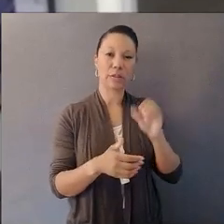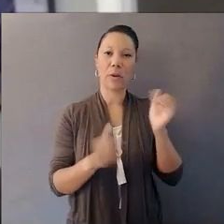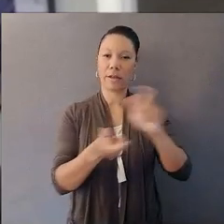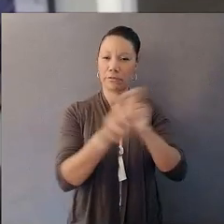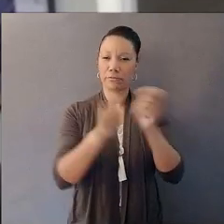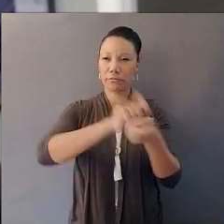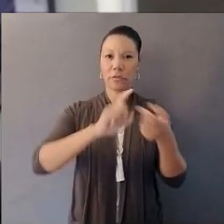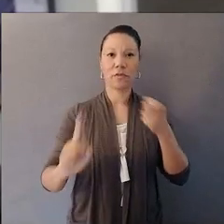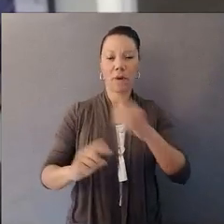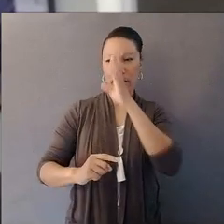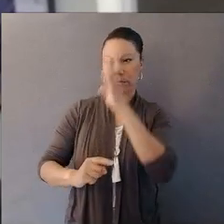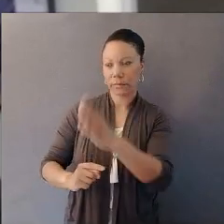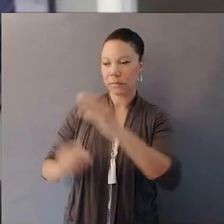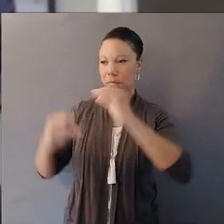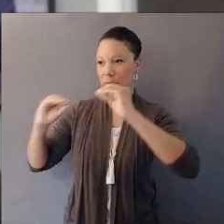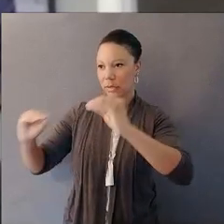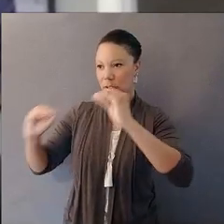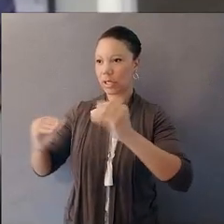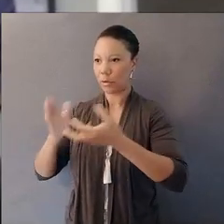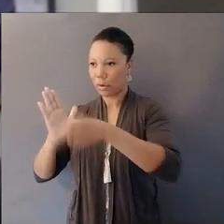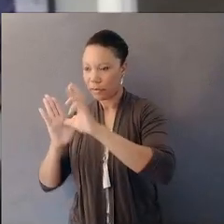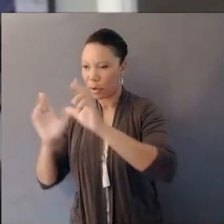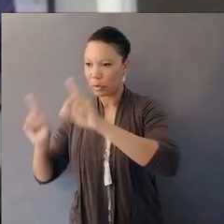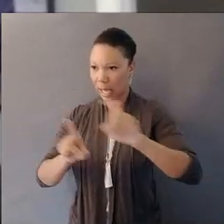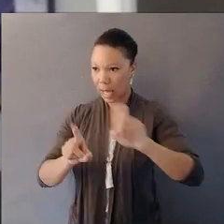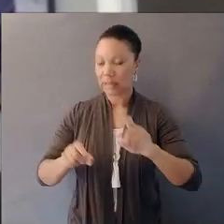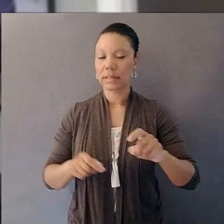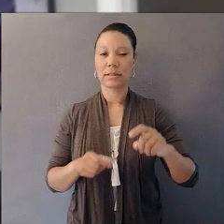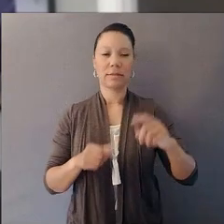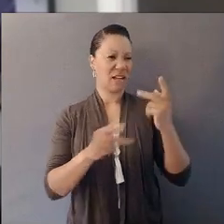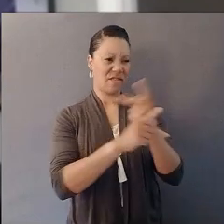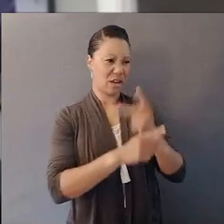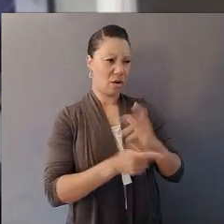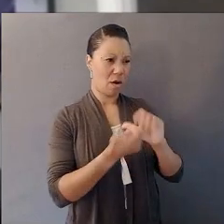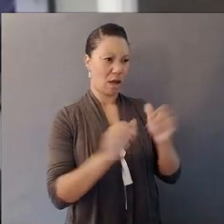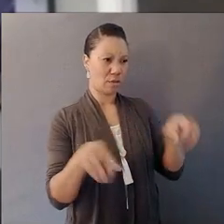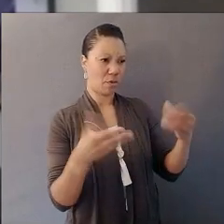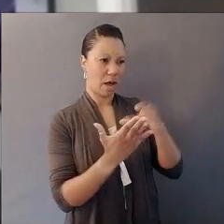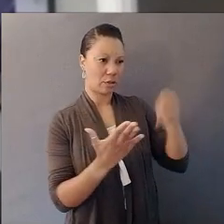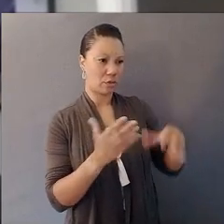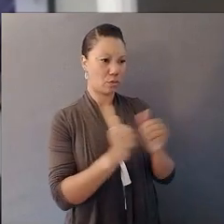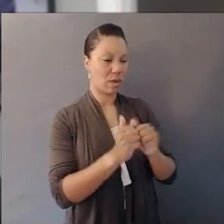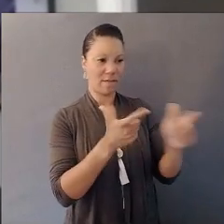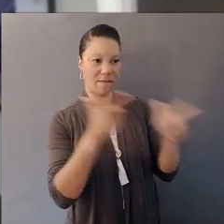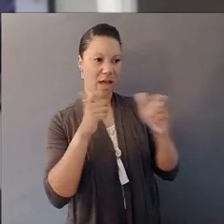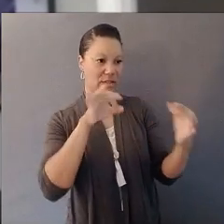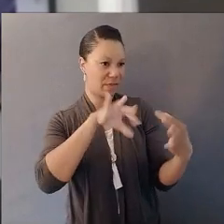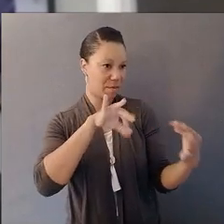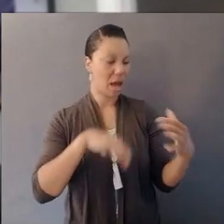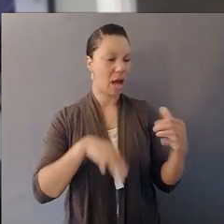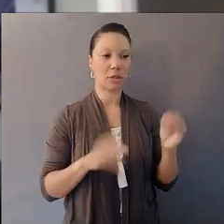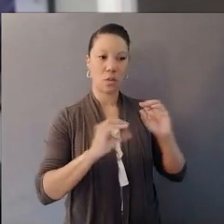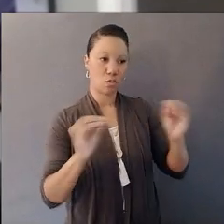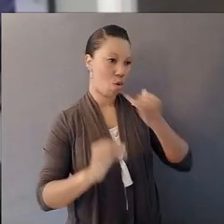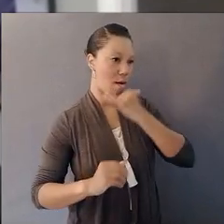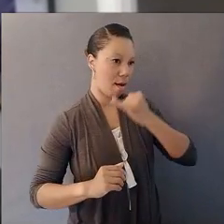test kind of person to trying to find the fastest way to give students feedback, like really timely feedback so that they could move forward and not have any conceptual errors.